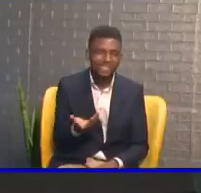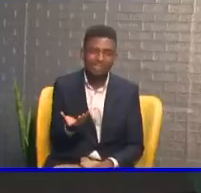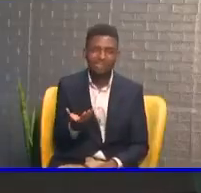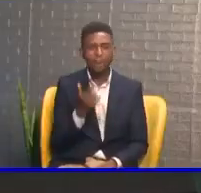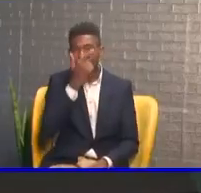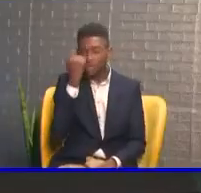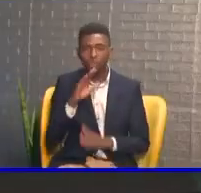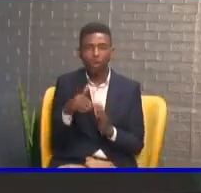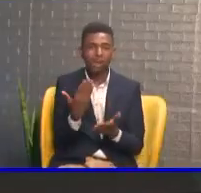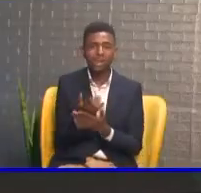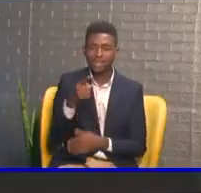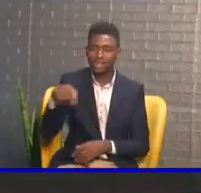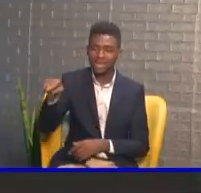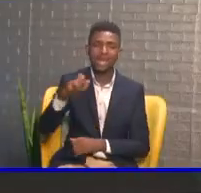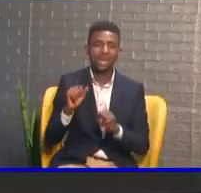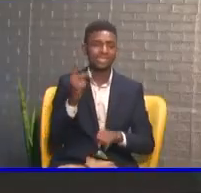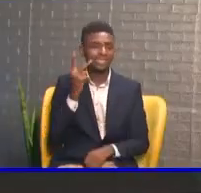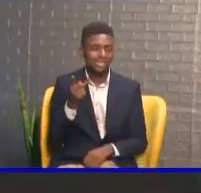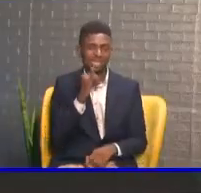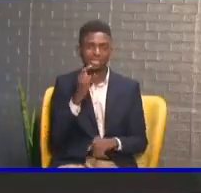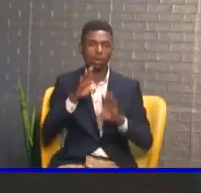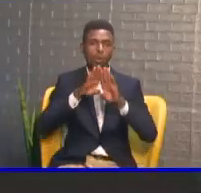Because all they can see at that time is a wall.